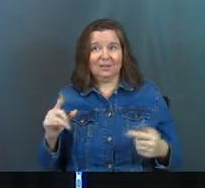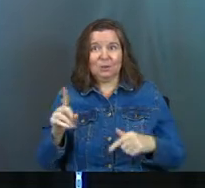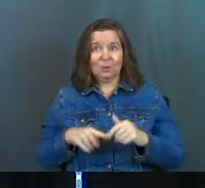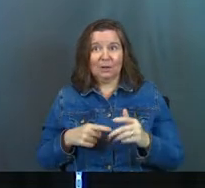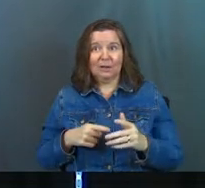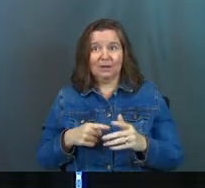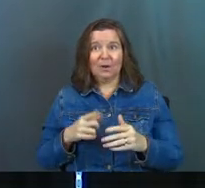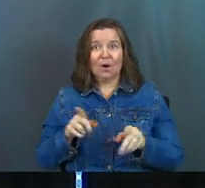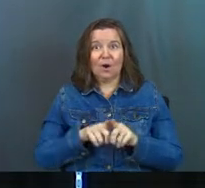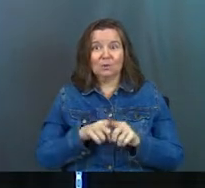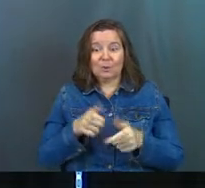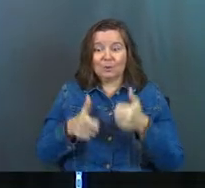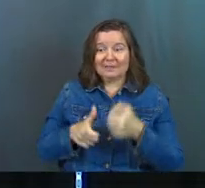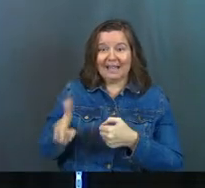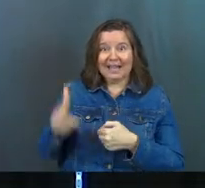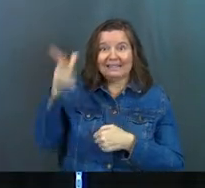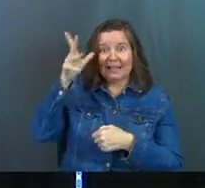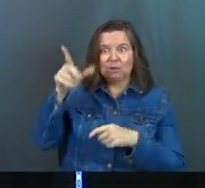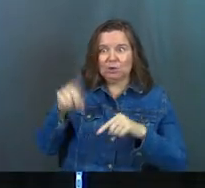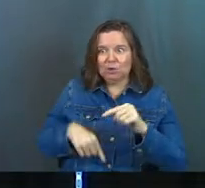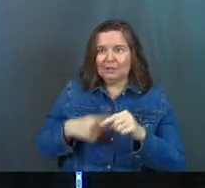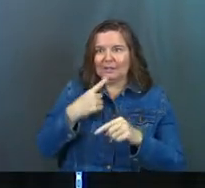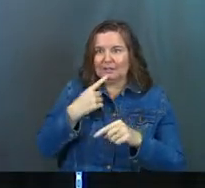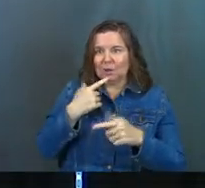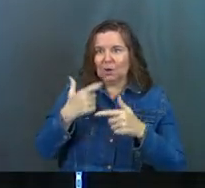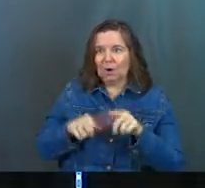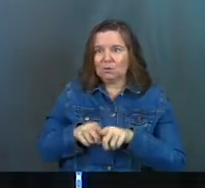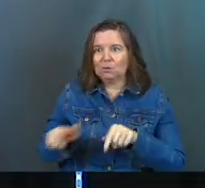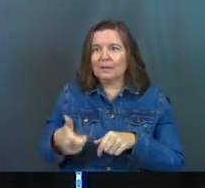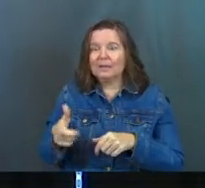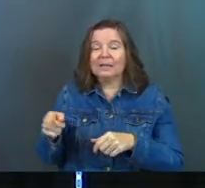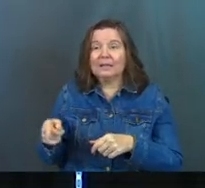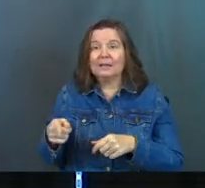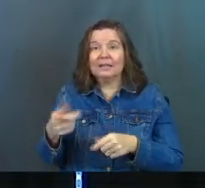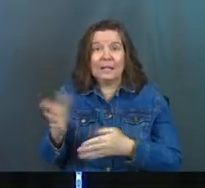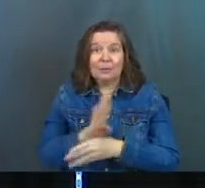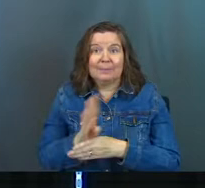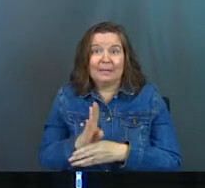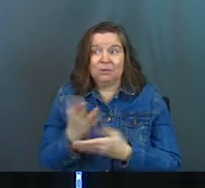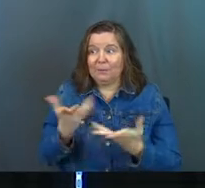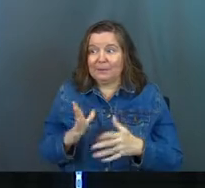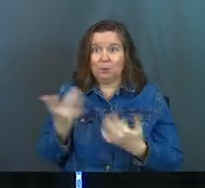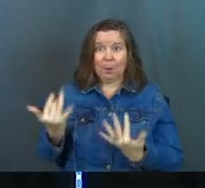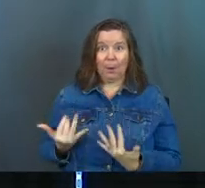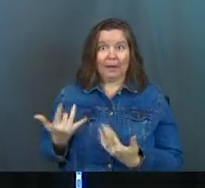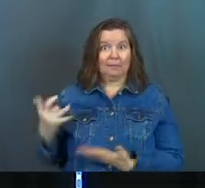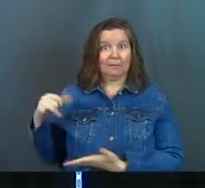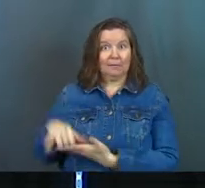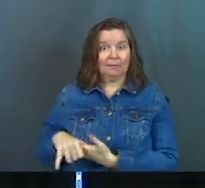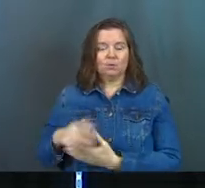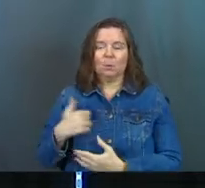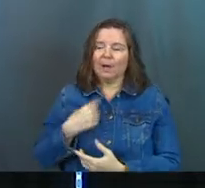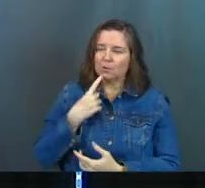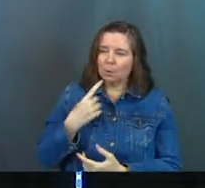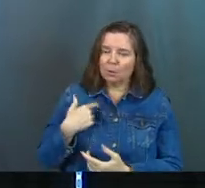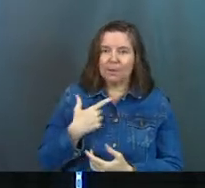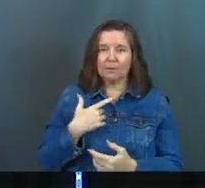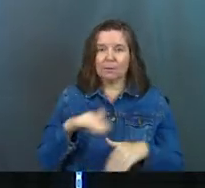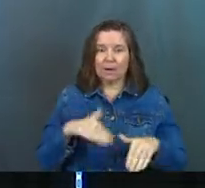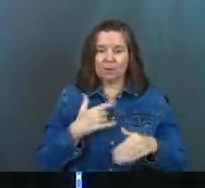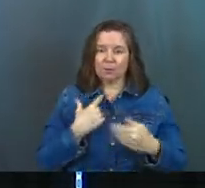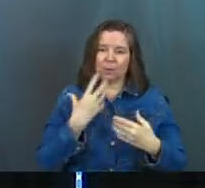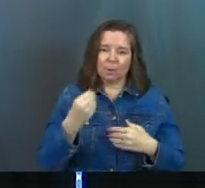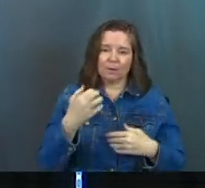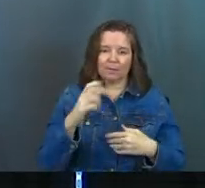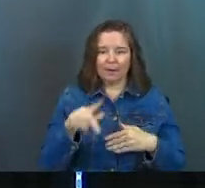Like you couldn't like also text dad. You couldn't also do anything. He was busy. You were done. And so I had told her when we were going to take our